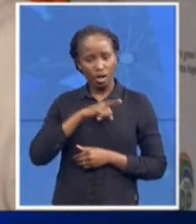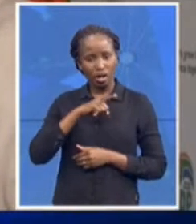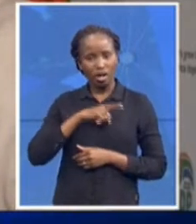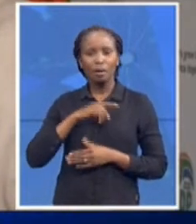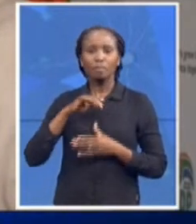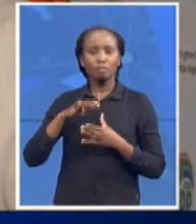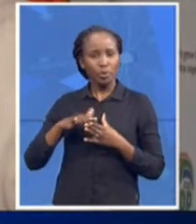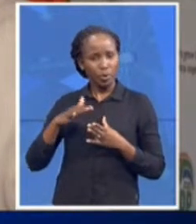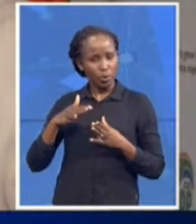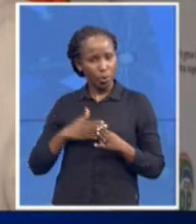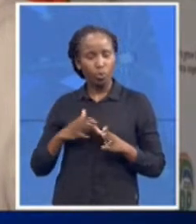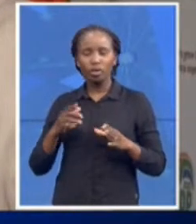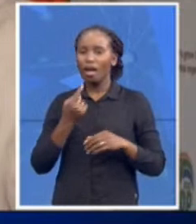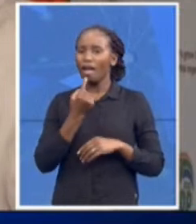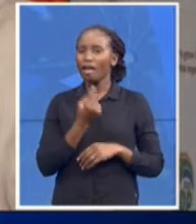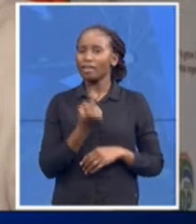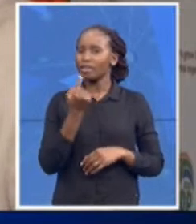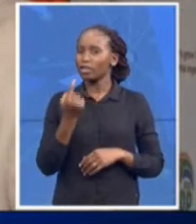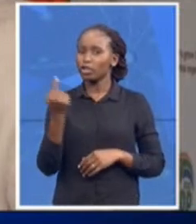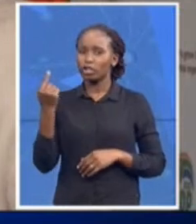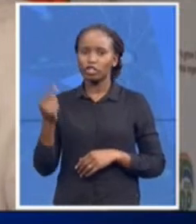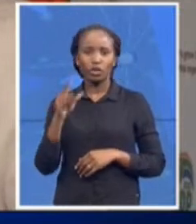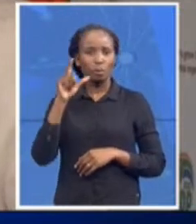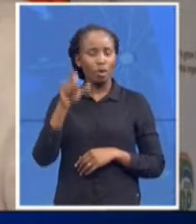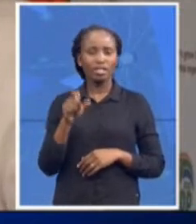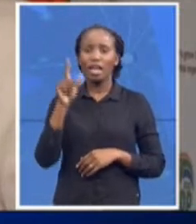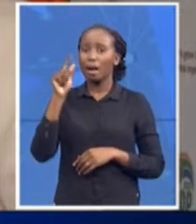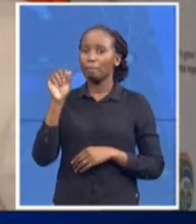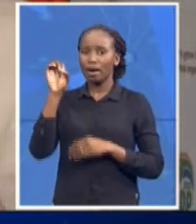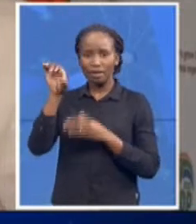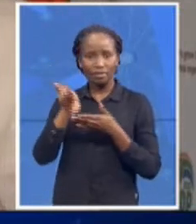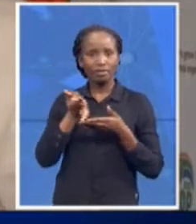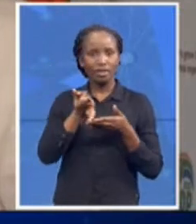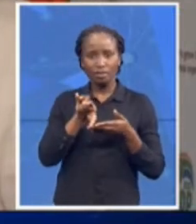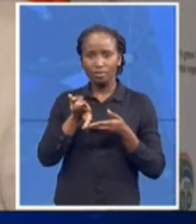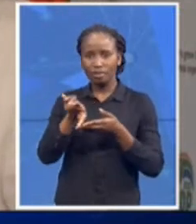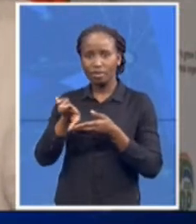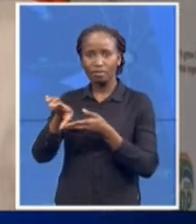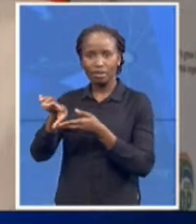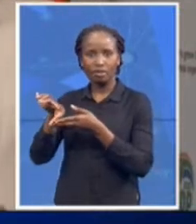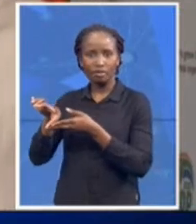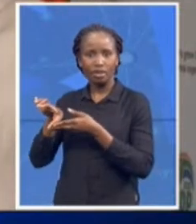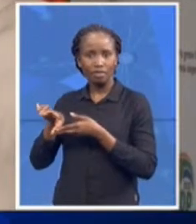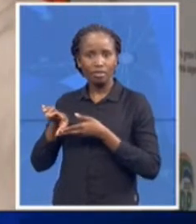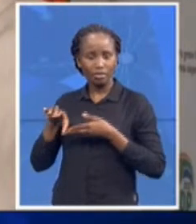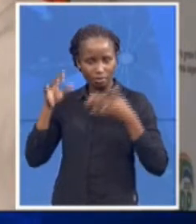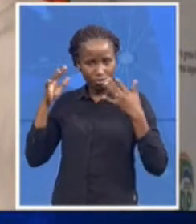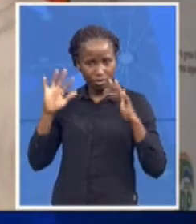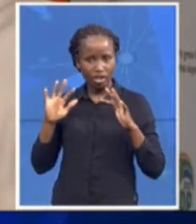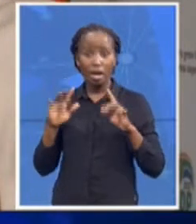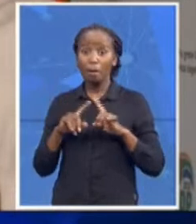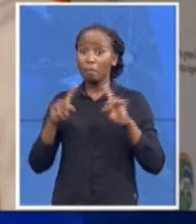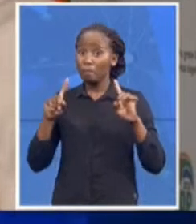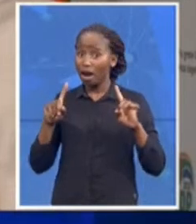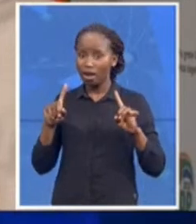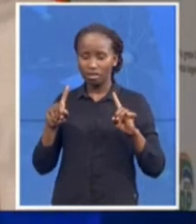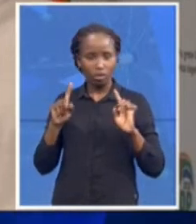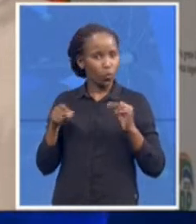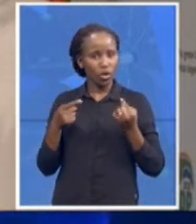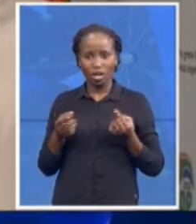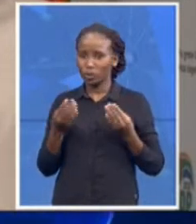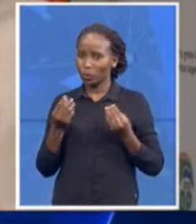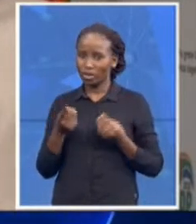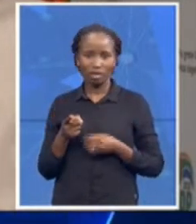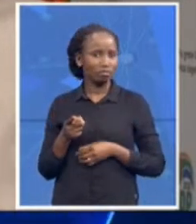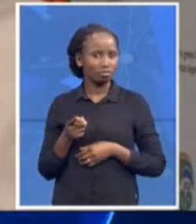to be getting that money, because they were not supposed to be in that space to start with. They were supposed to stay